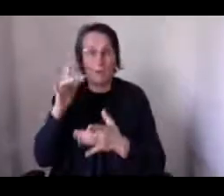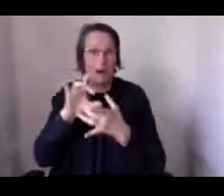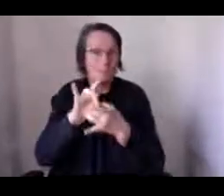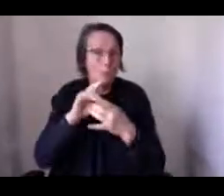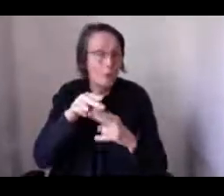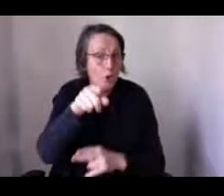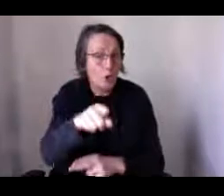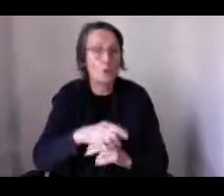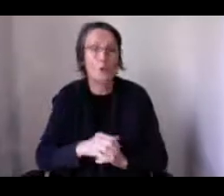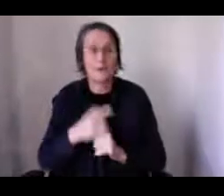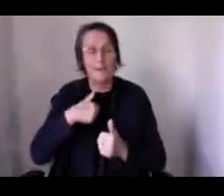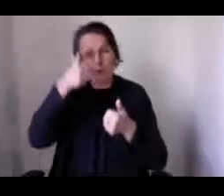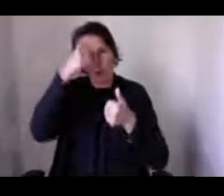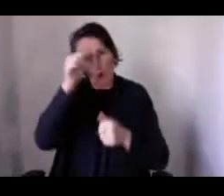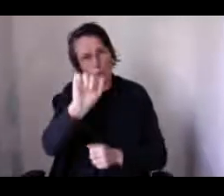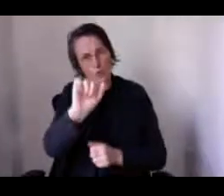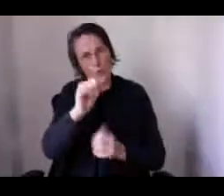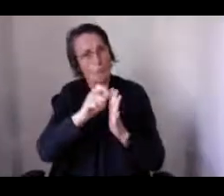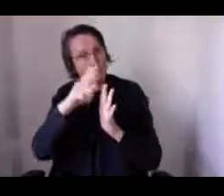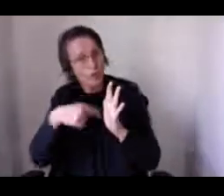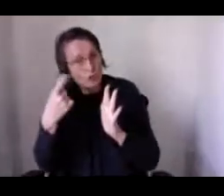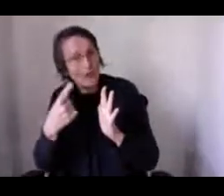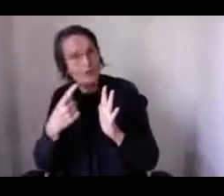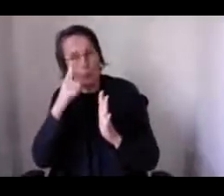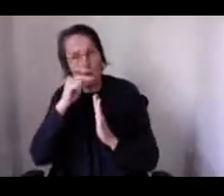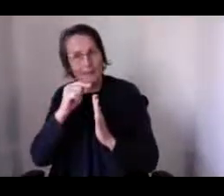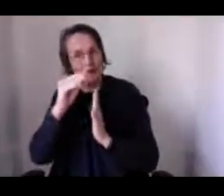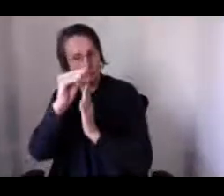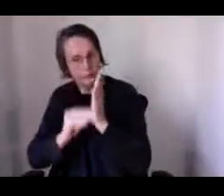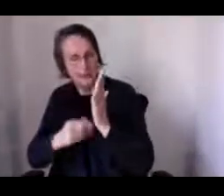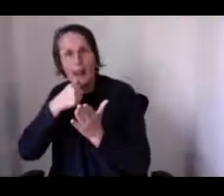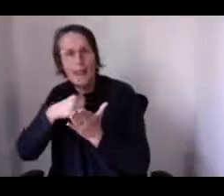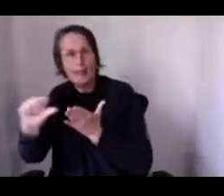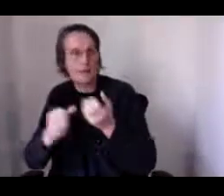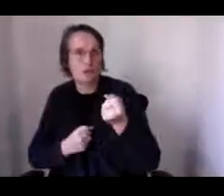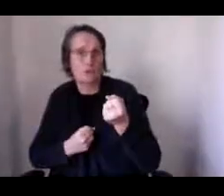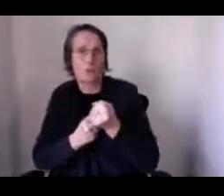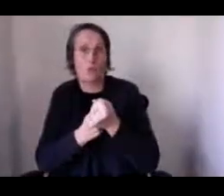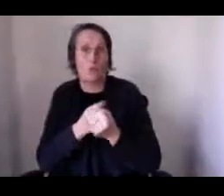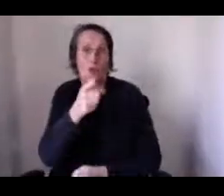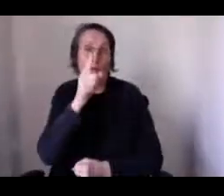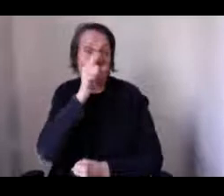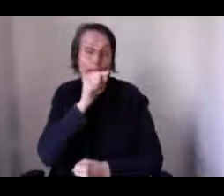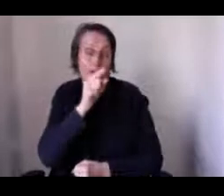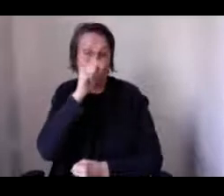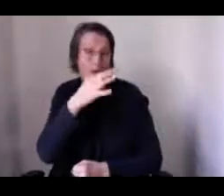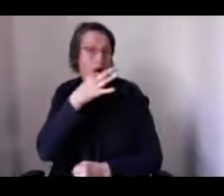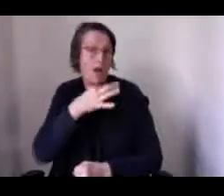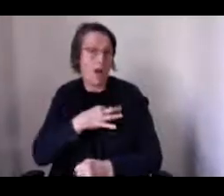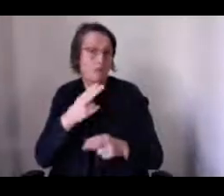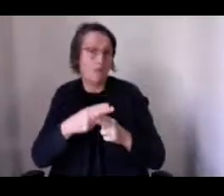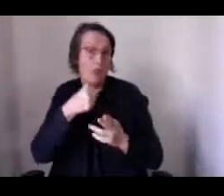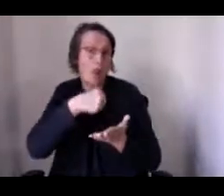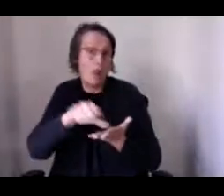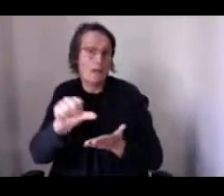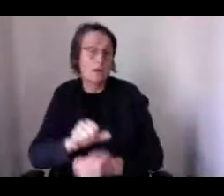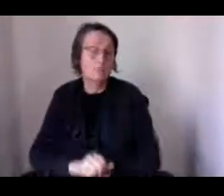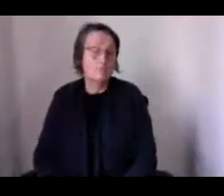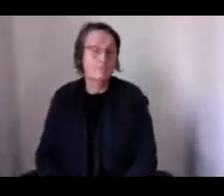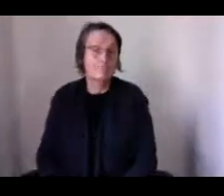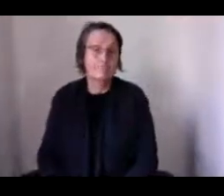an idea of the project that you're applying for. So you can reach out to us for that kind of support as well. So support letters